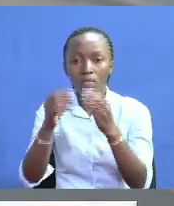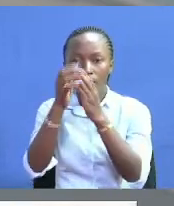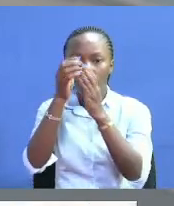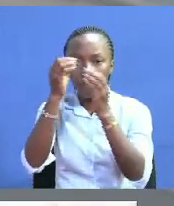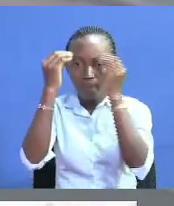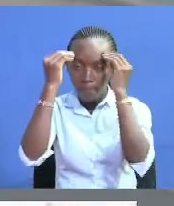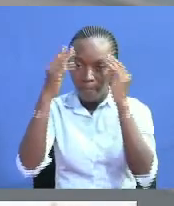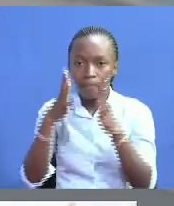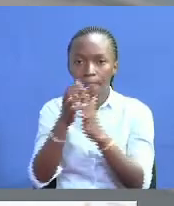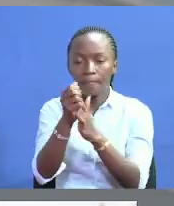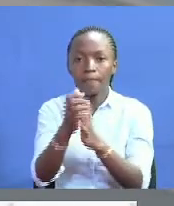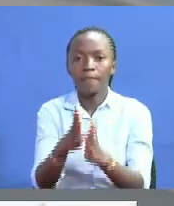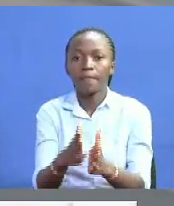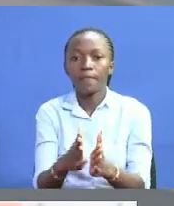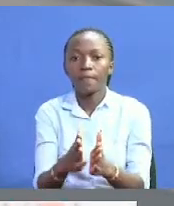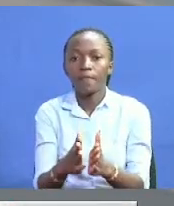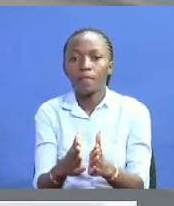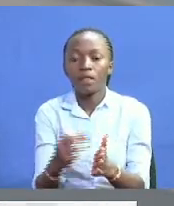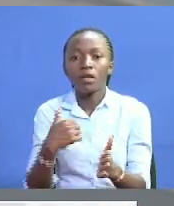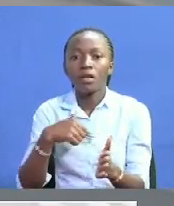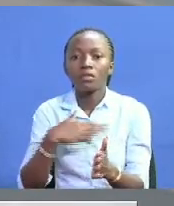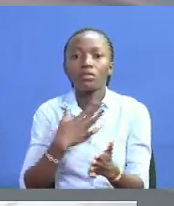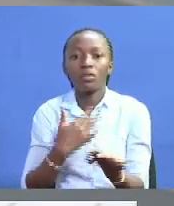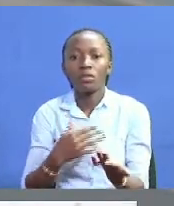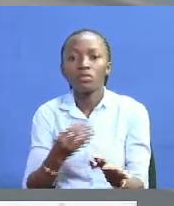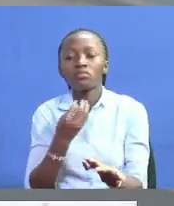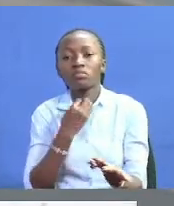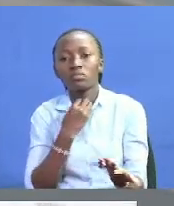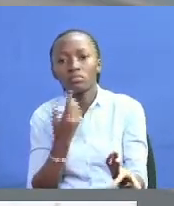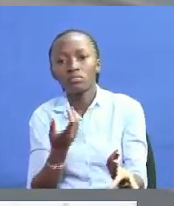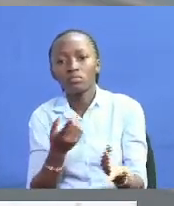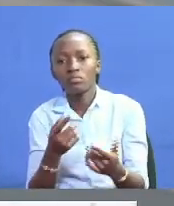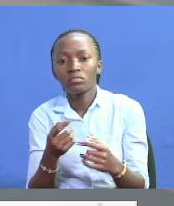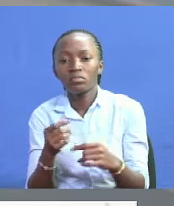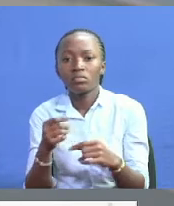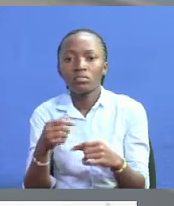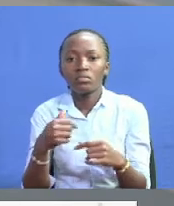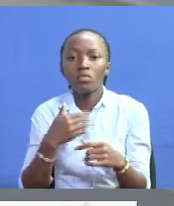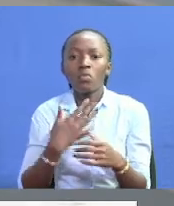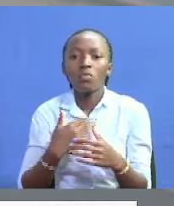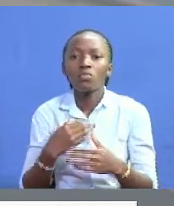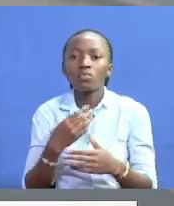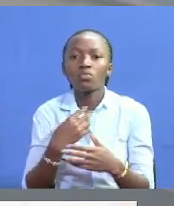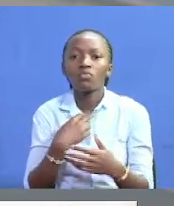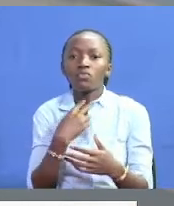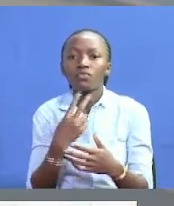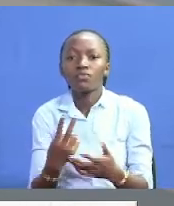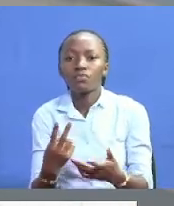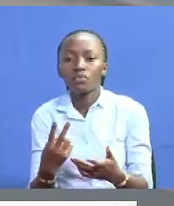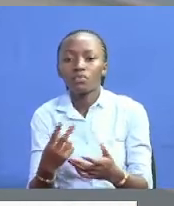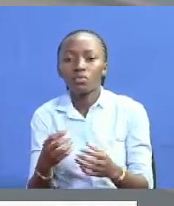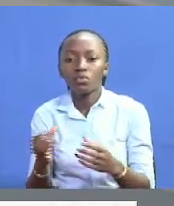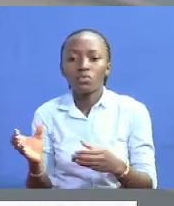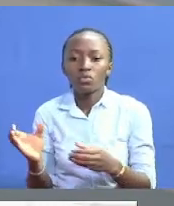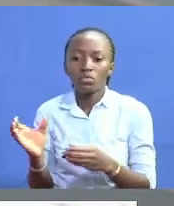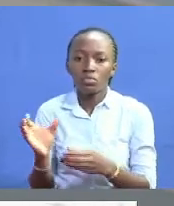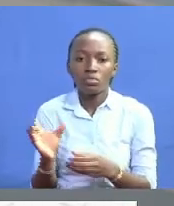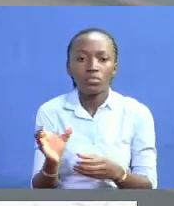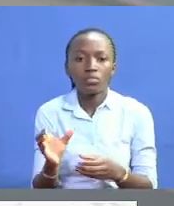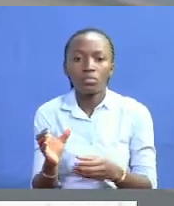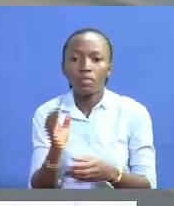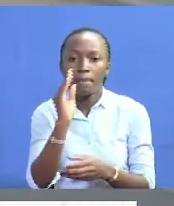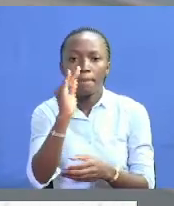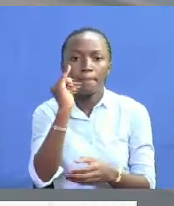would now give a voice. Because you also need a voice, you also need an influence that you're able to push such motions and such bills